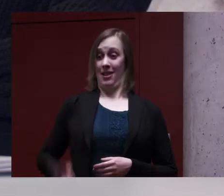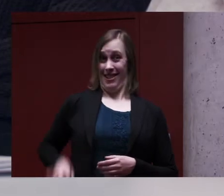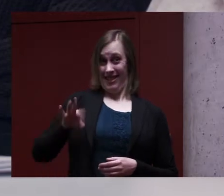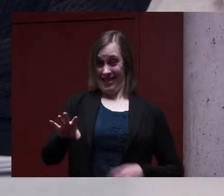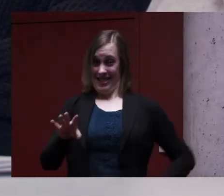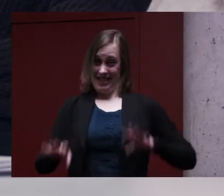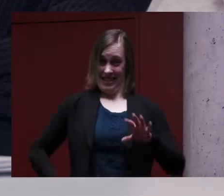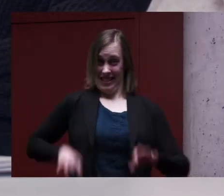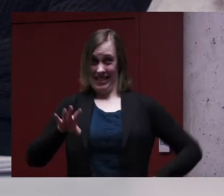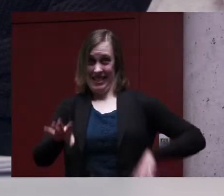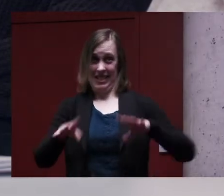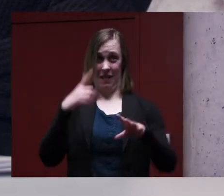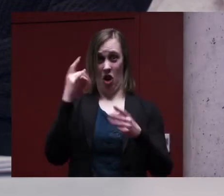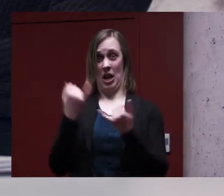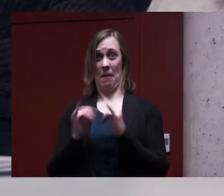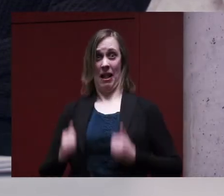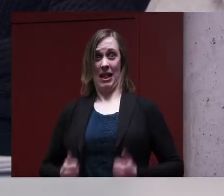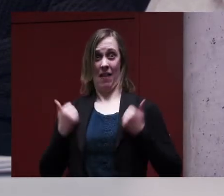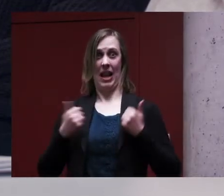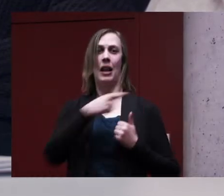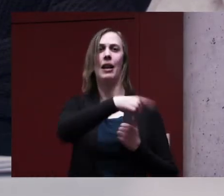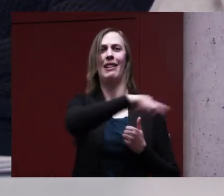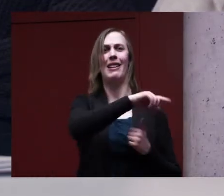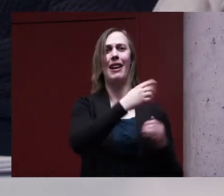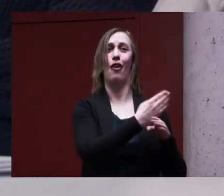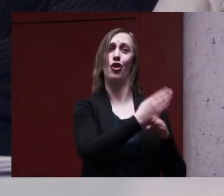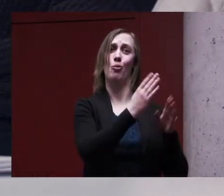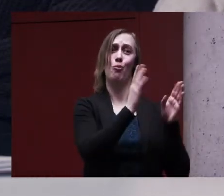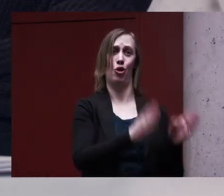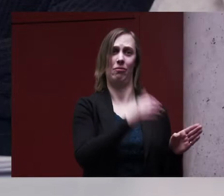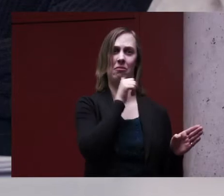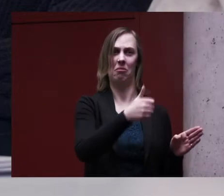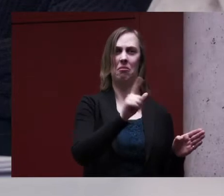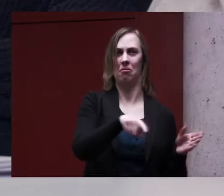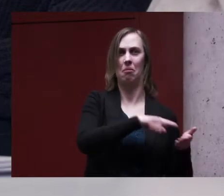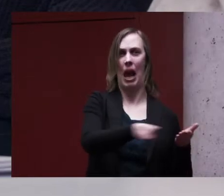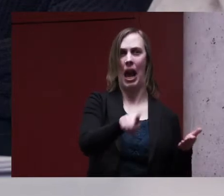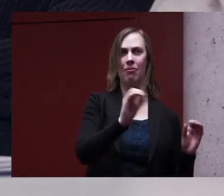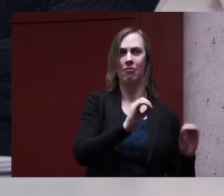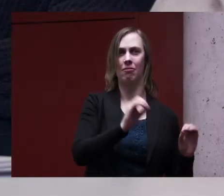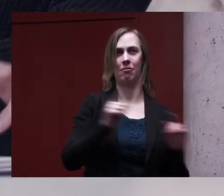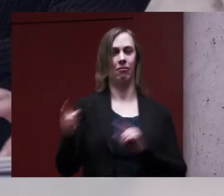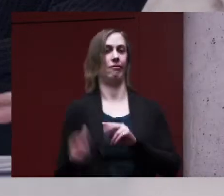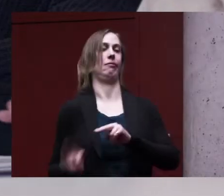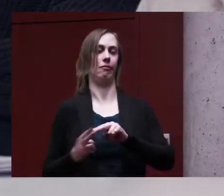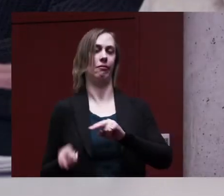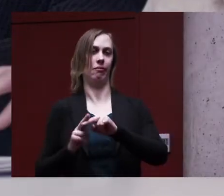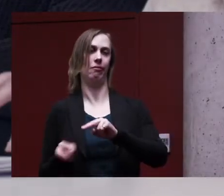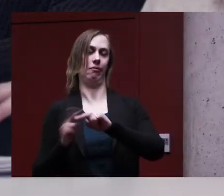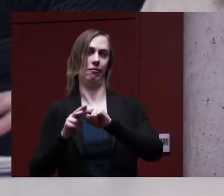independently are non-existent for the average person, but yet any other barrier for persons with severe physical disabilities. When